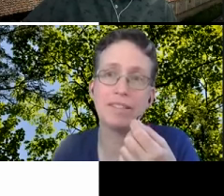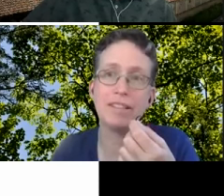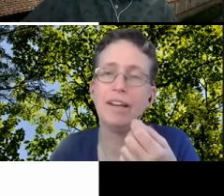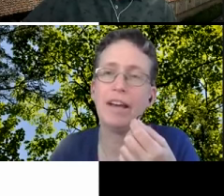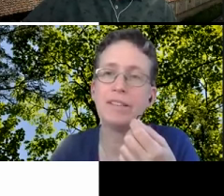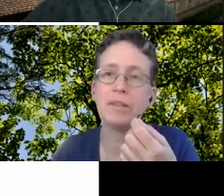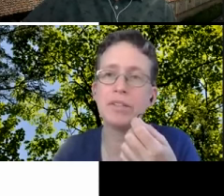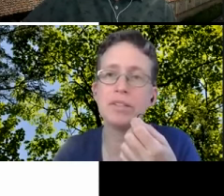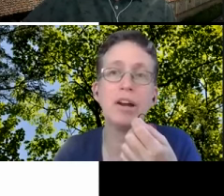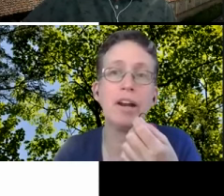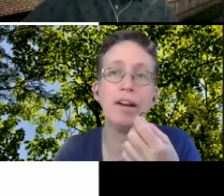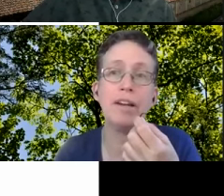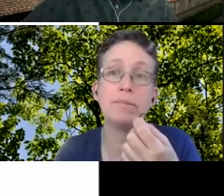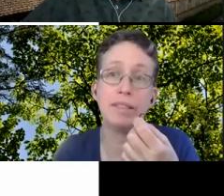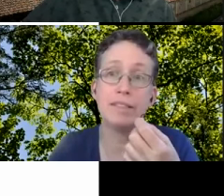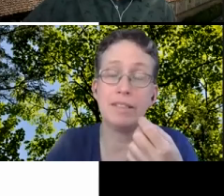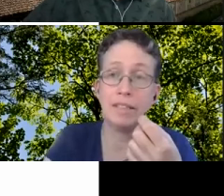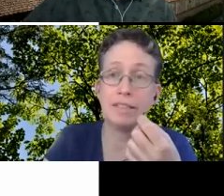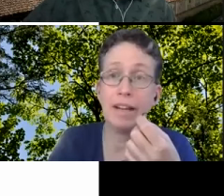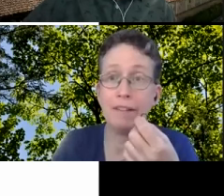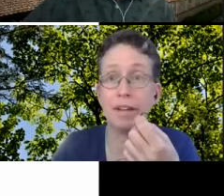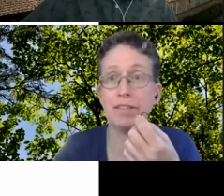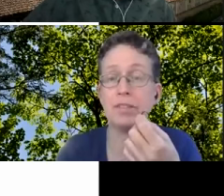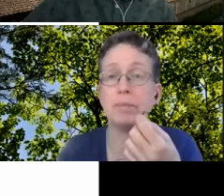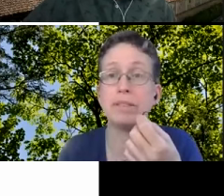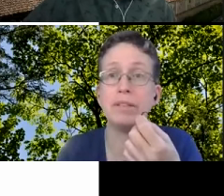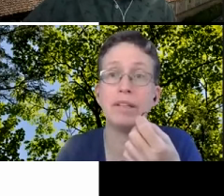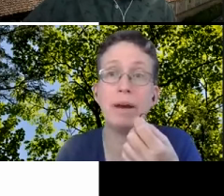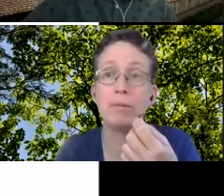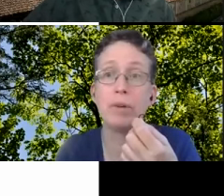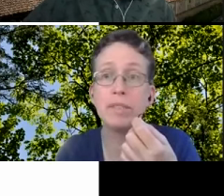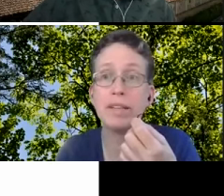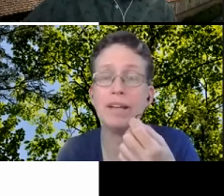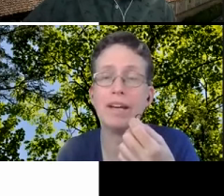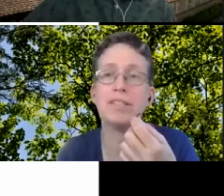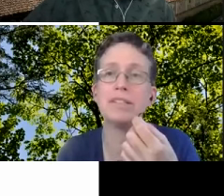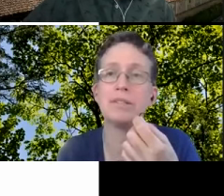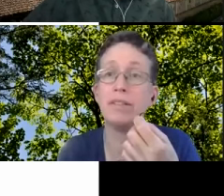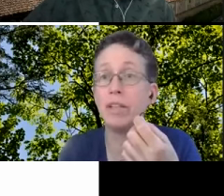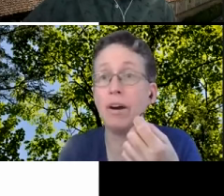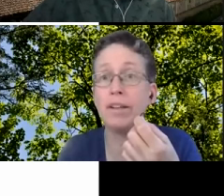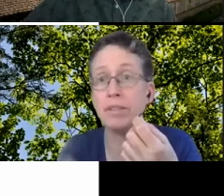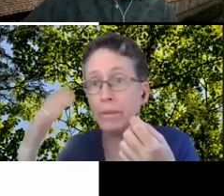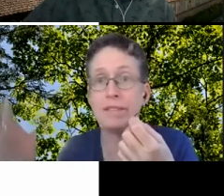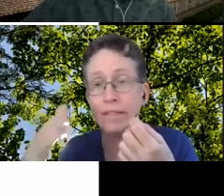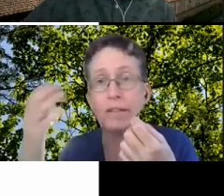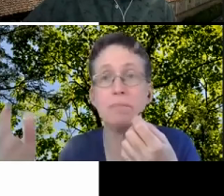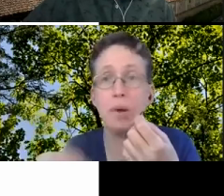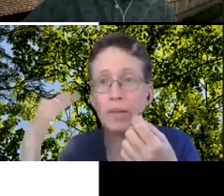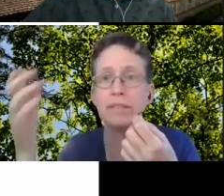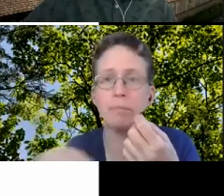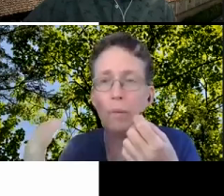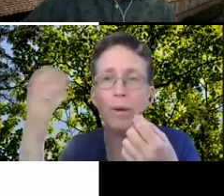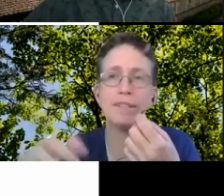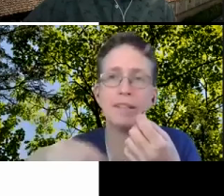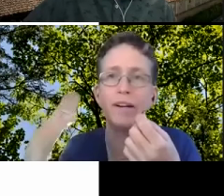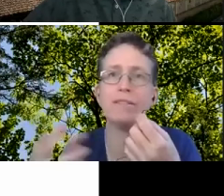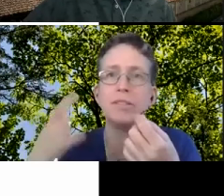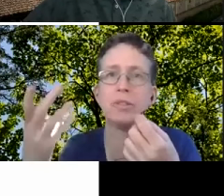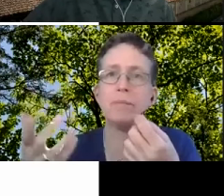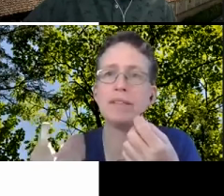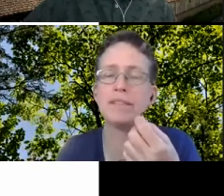disturbance? And so there certainly are areas within cities that have a lot of disturbance. So you think about roadside edges, or even lawns are places that are mowed, and so mowing is a